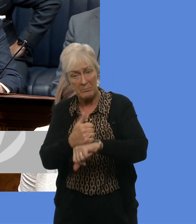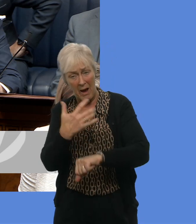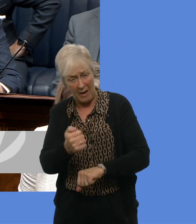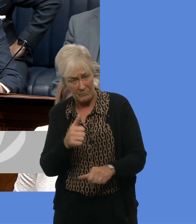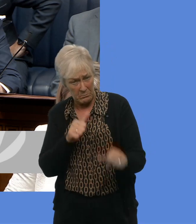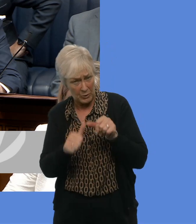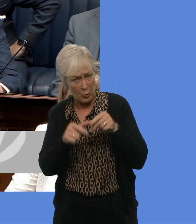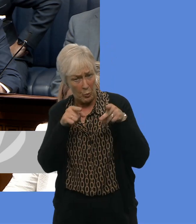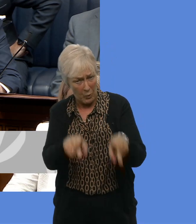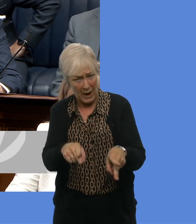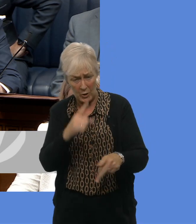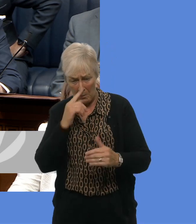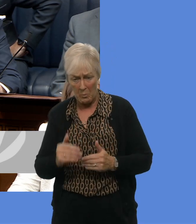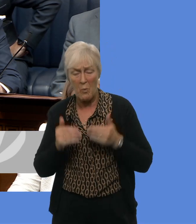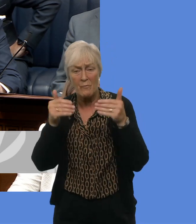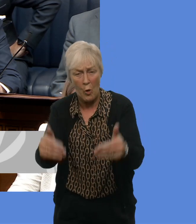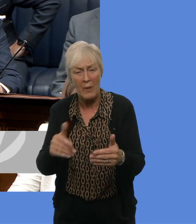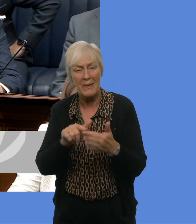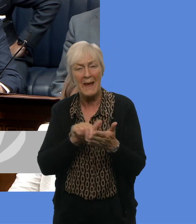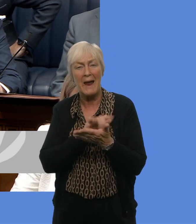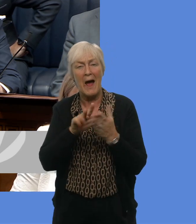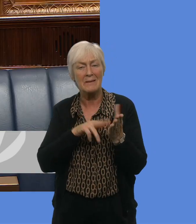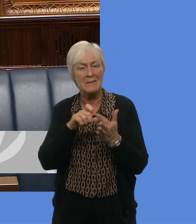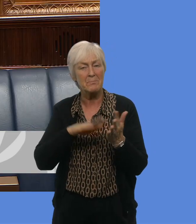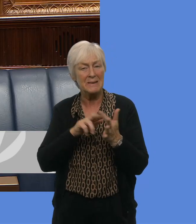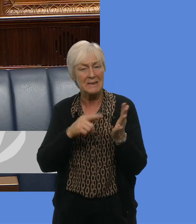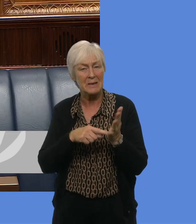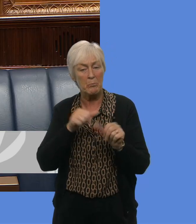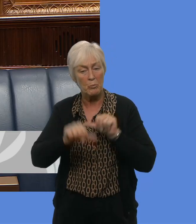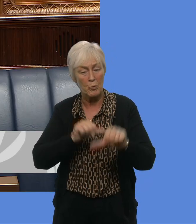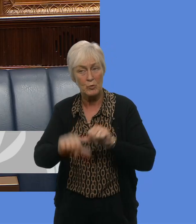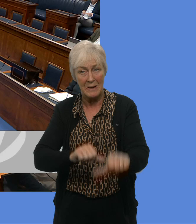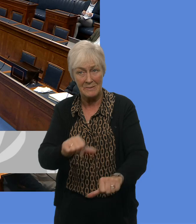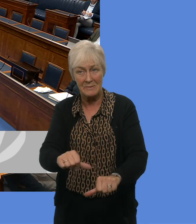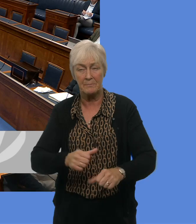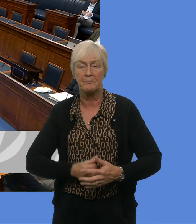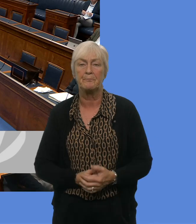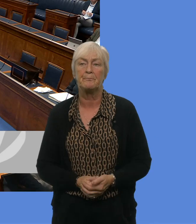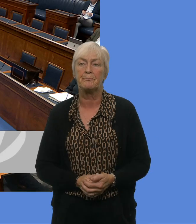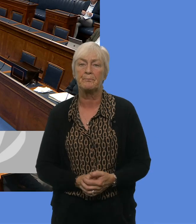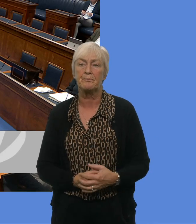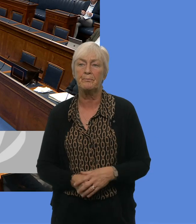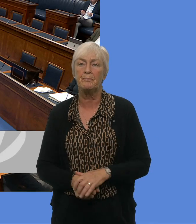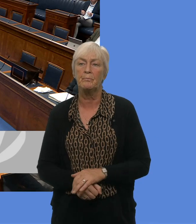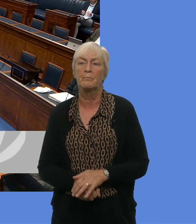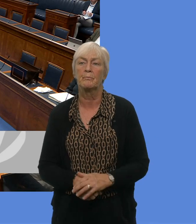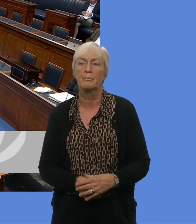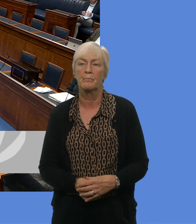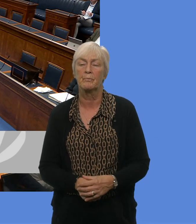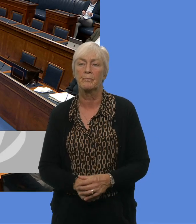way to take forward school enhancement programme processes. I call Mr. Harvey.